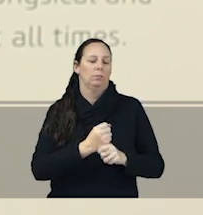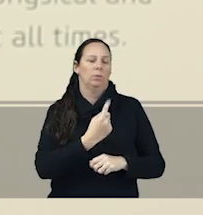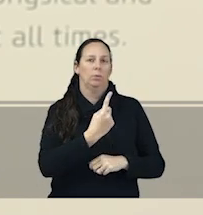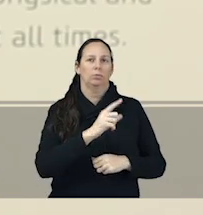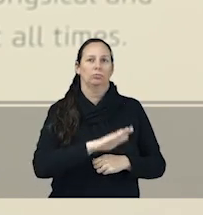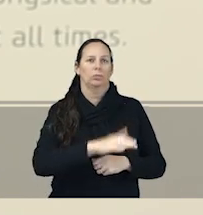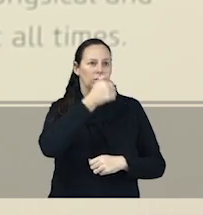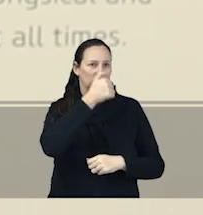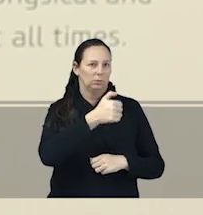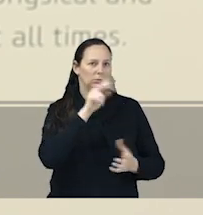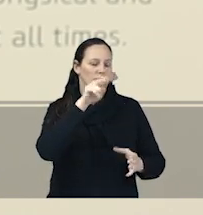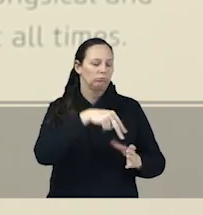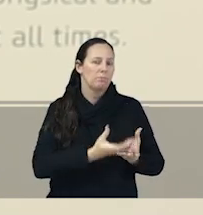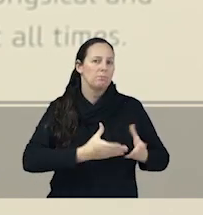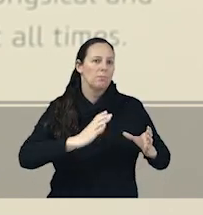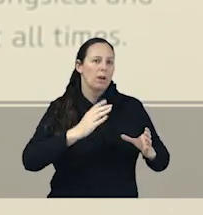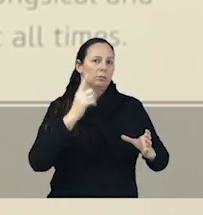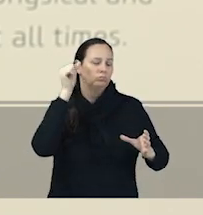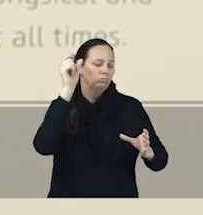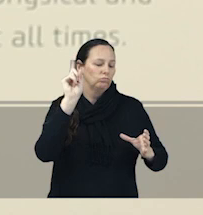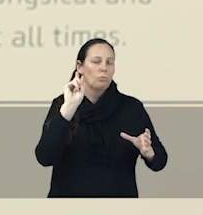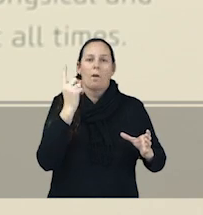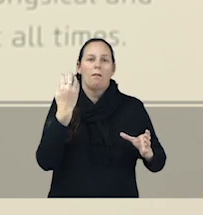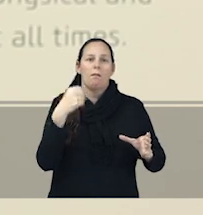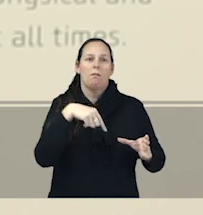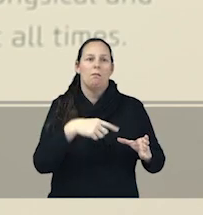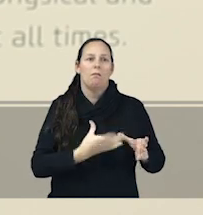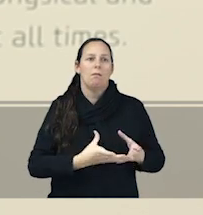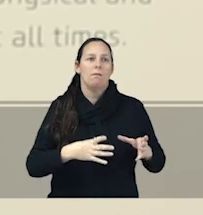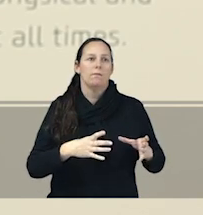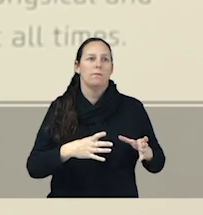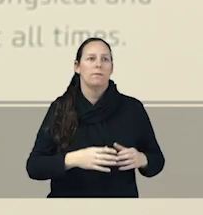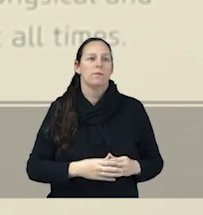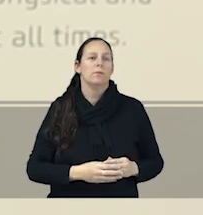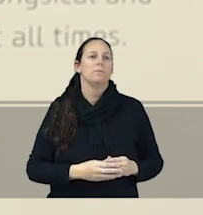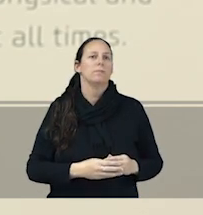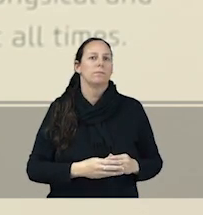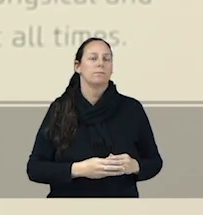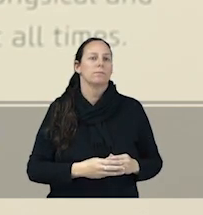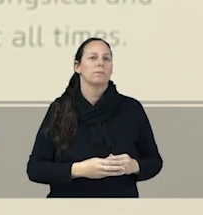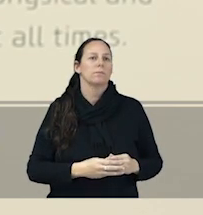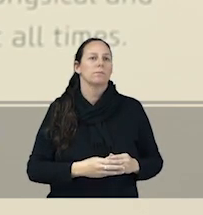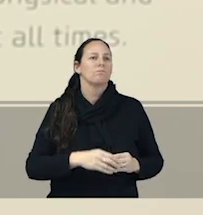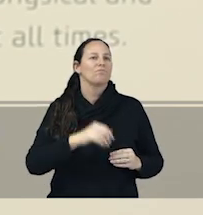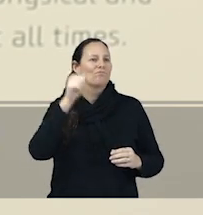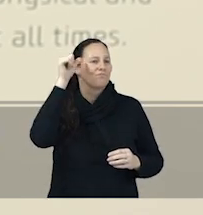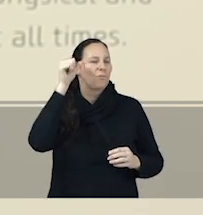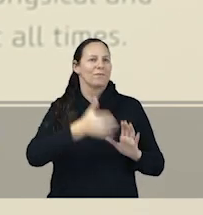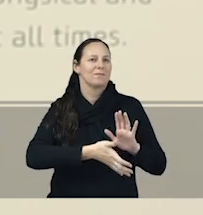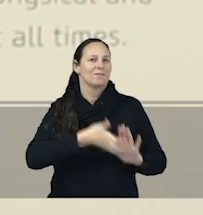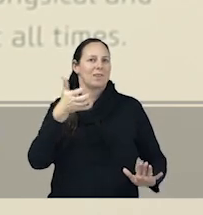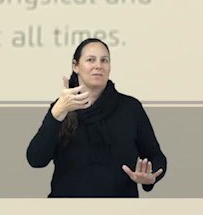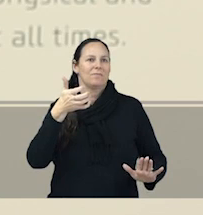age. So if we look at a child around 6 years of age for an example and we look at their baskets of knowledge. A child at 6